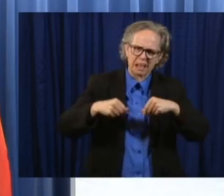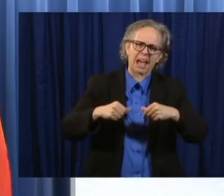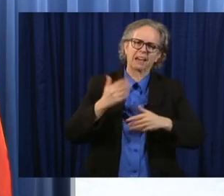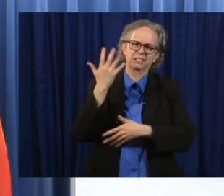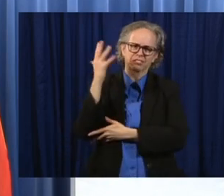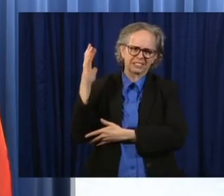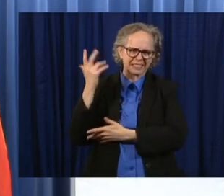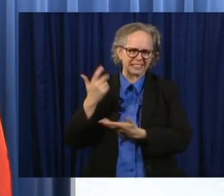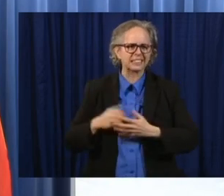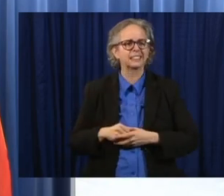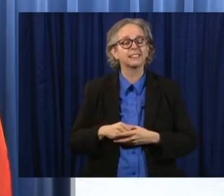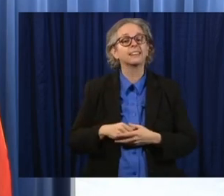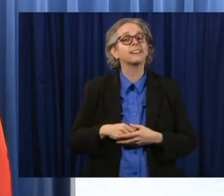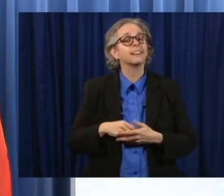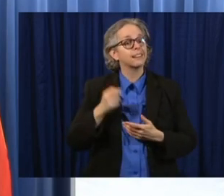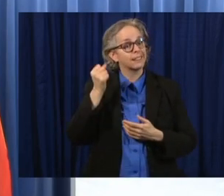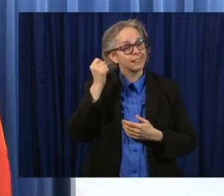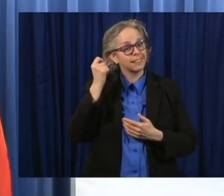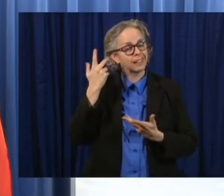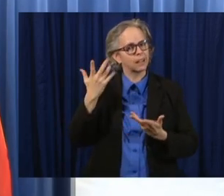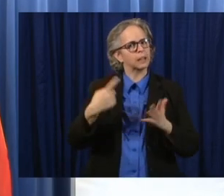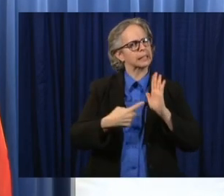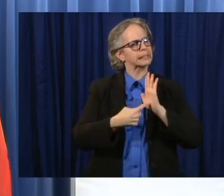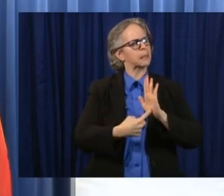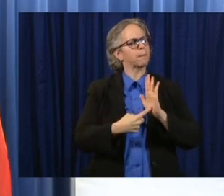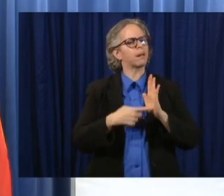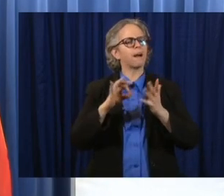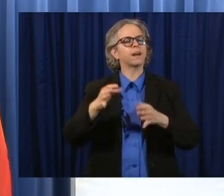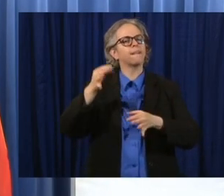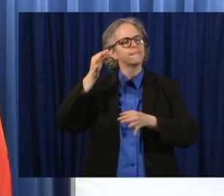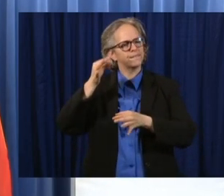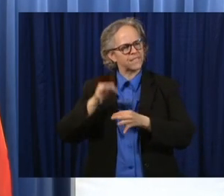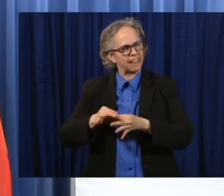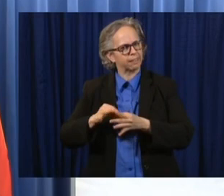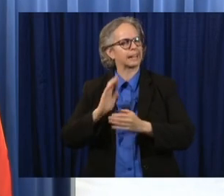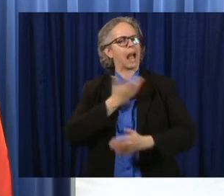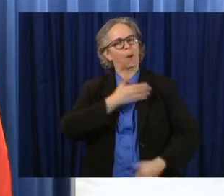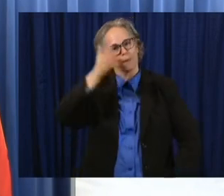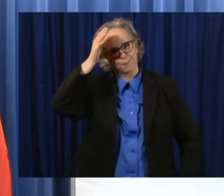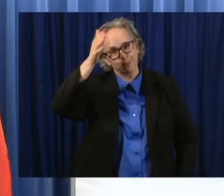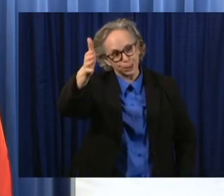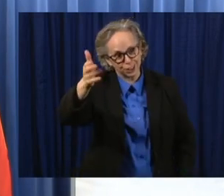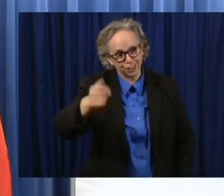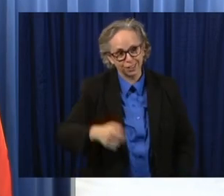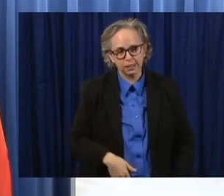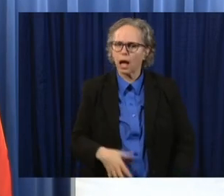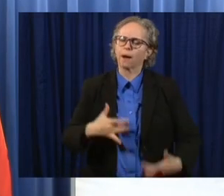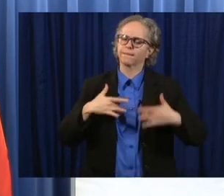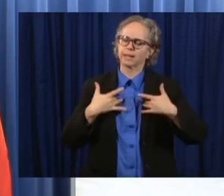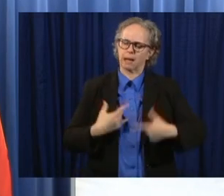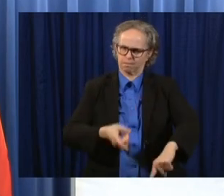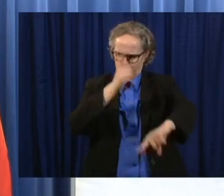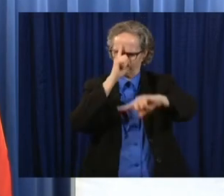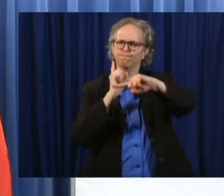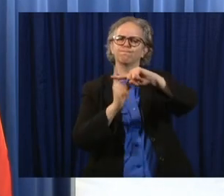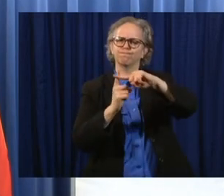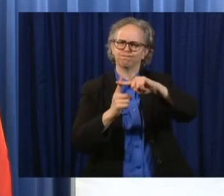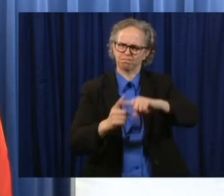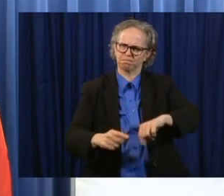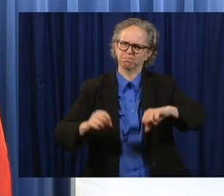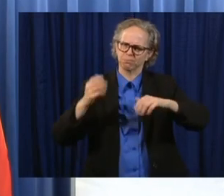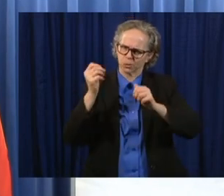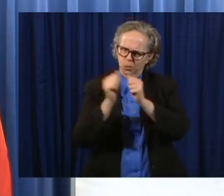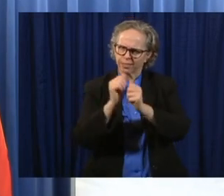me, symbolizes a faith in the future and optimism, and looking forward